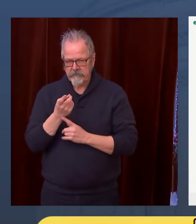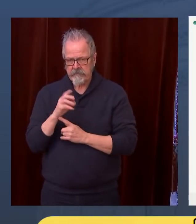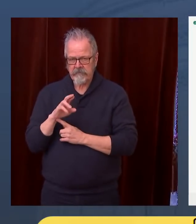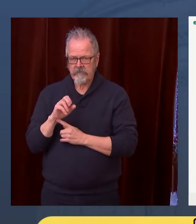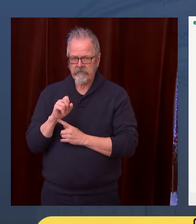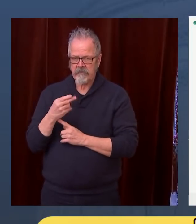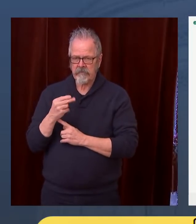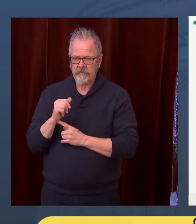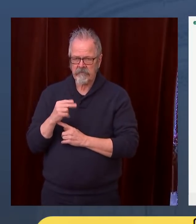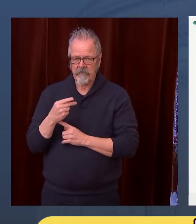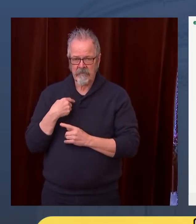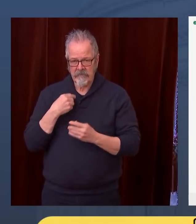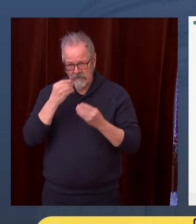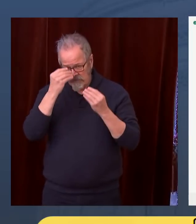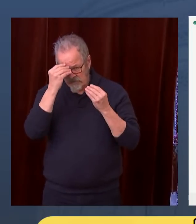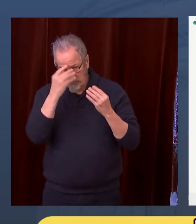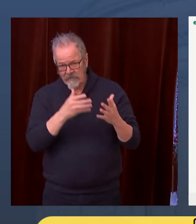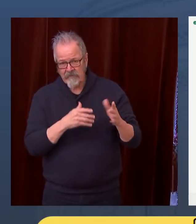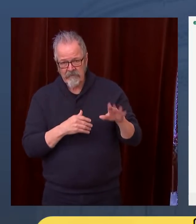I too am